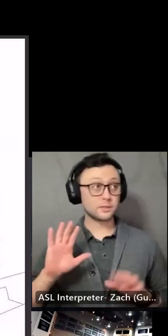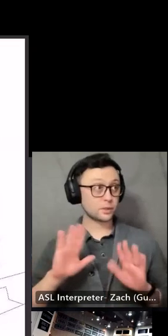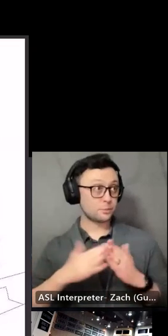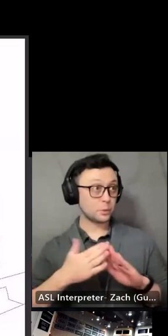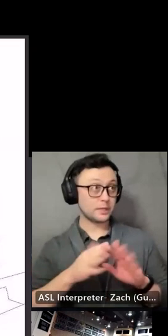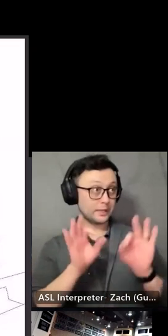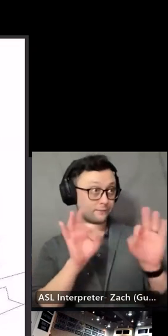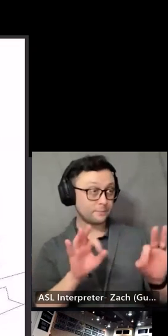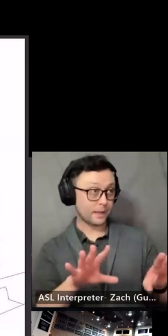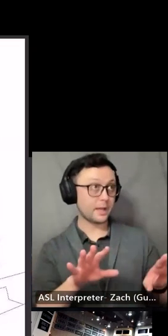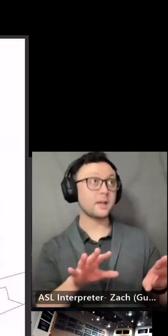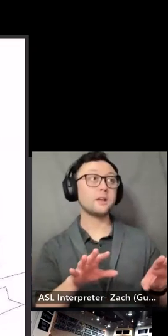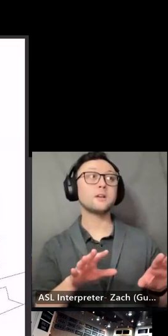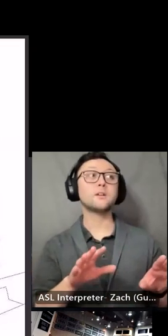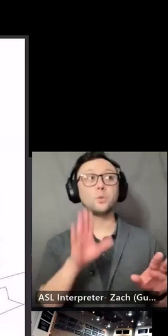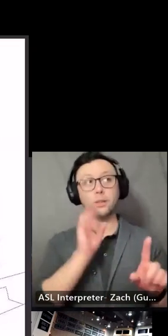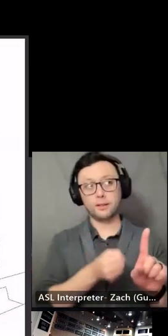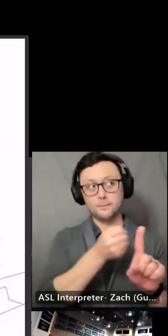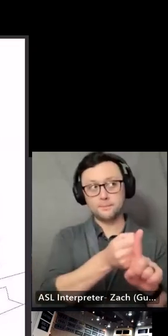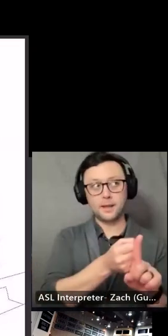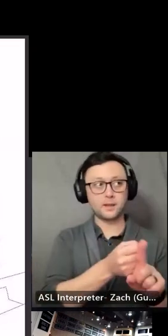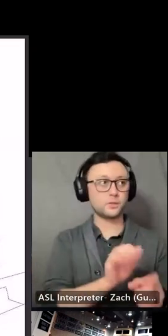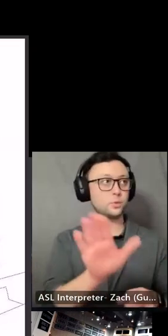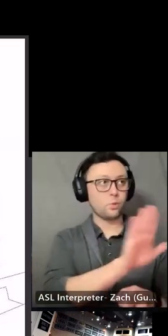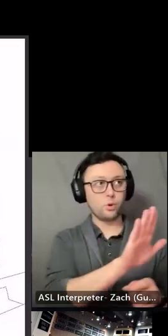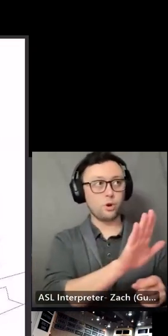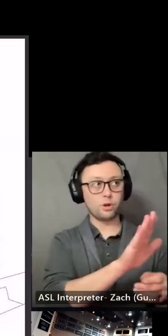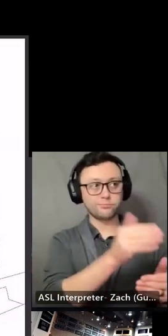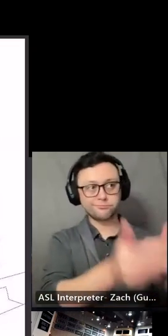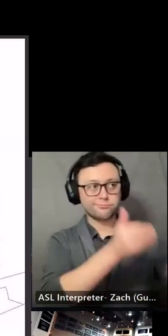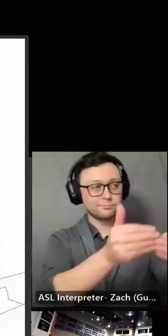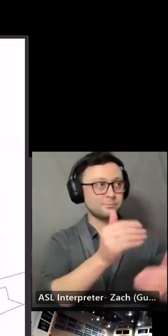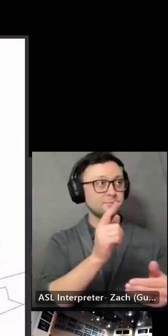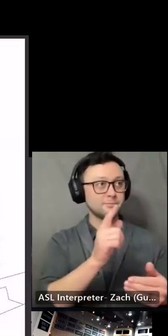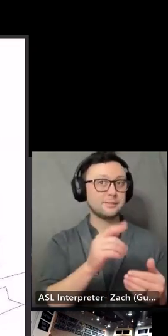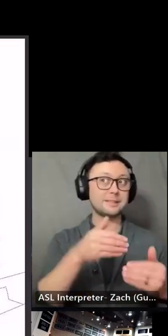have an impact on what this looks like the next time that we're together. Thank you.